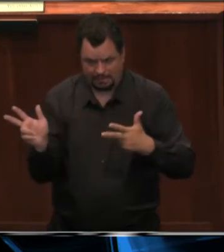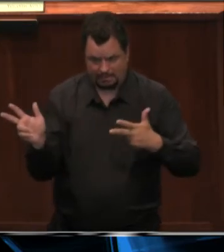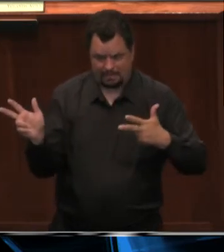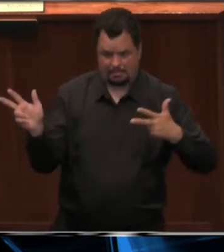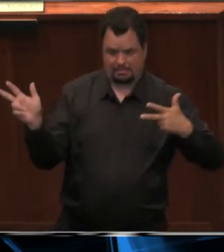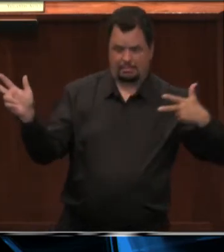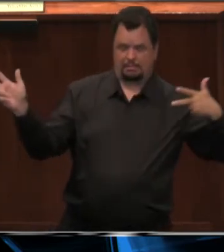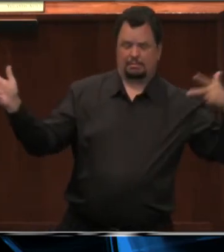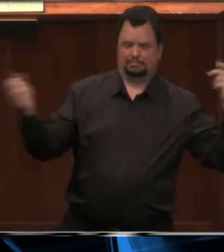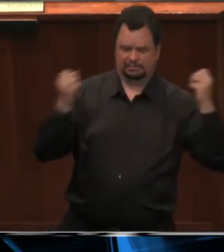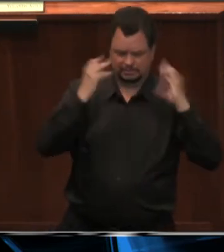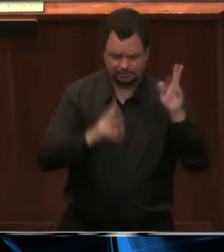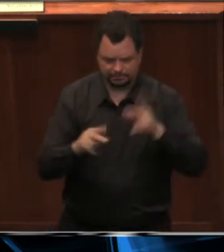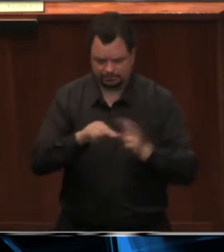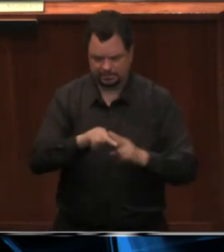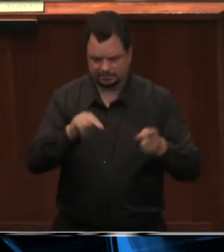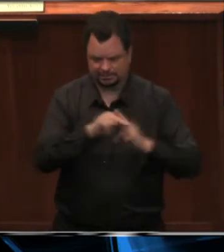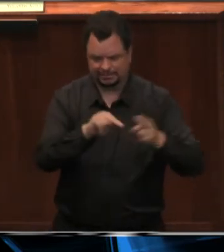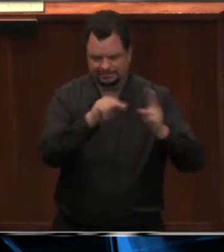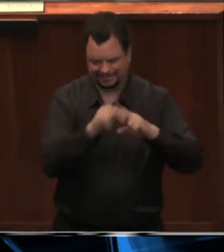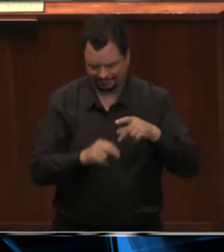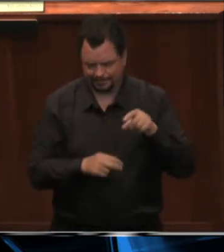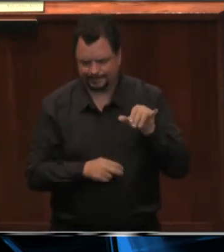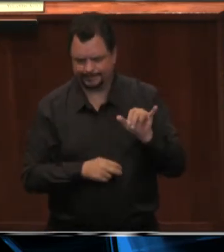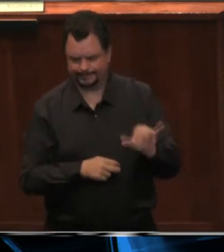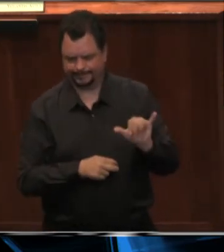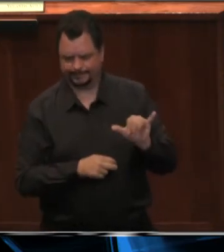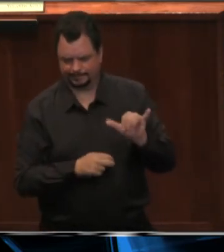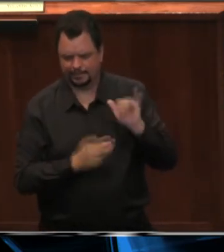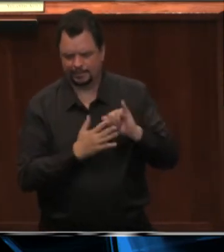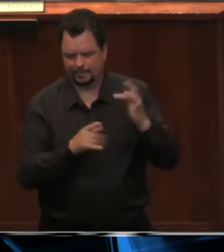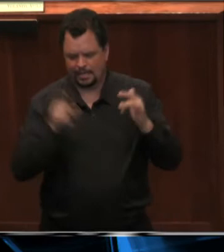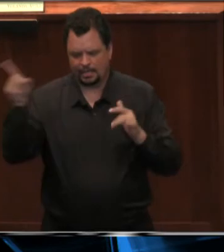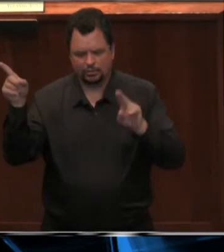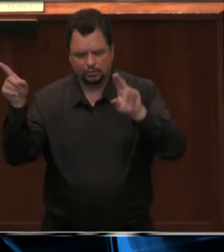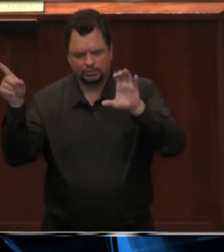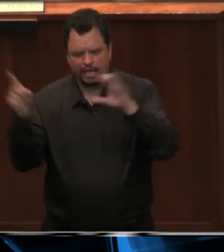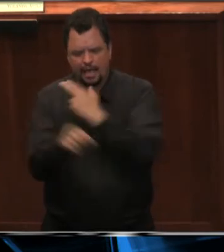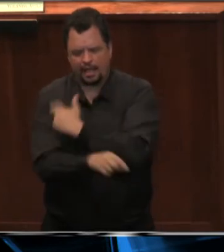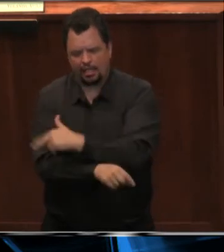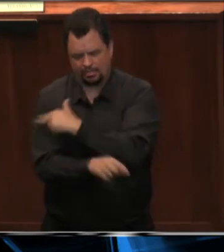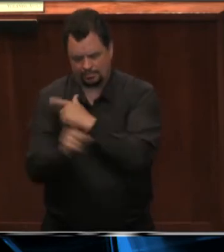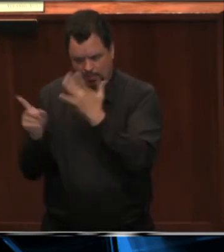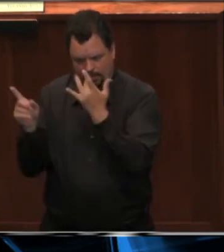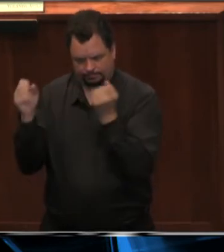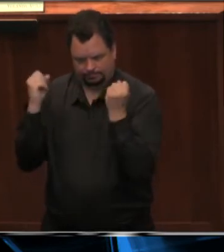those are called out, because those are the high volume ones. Great, thank you.